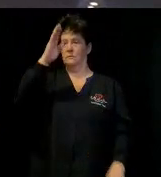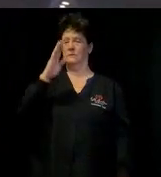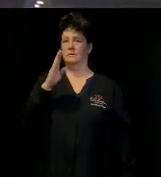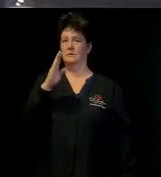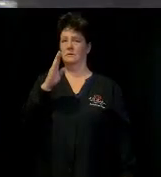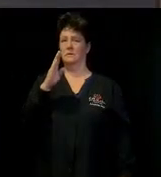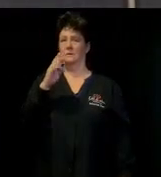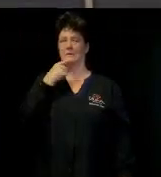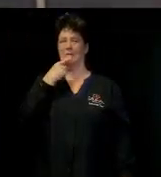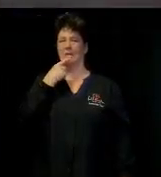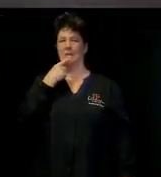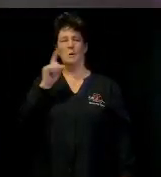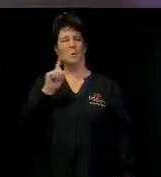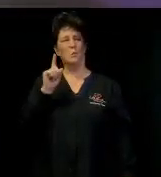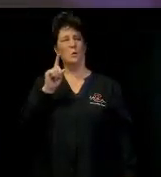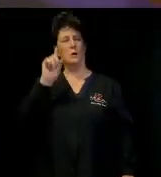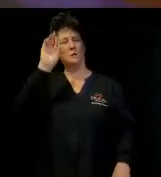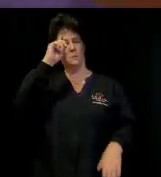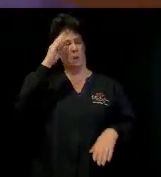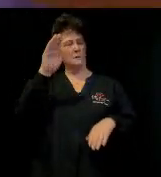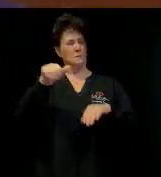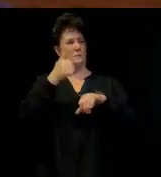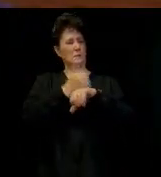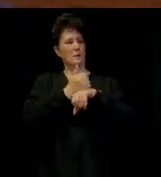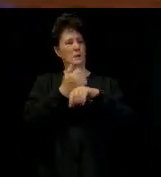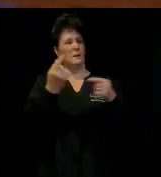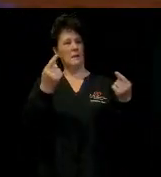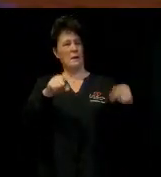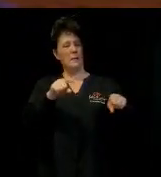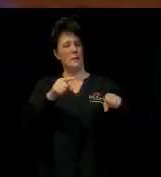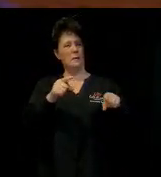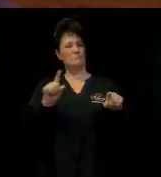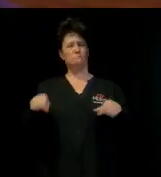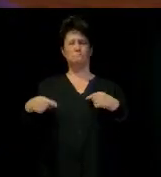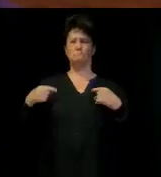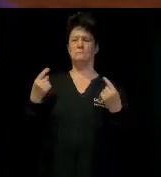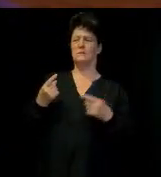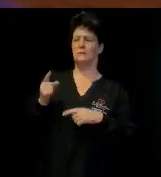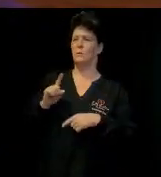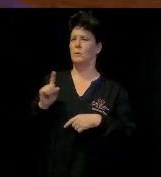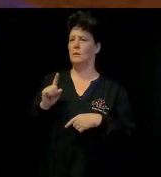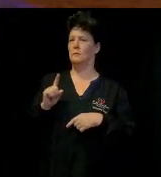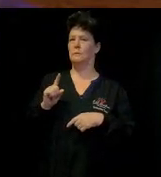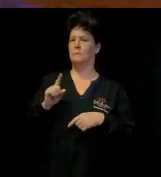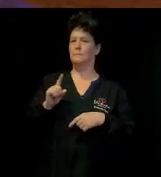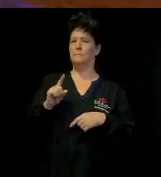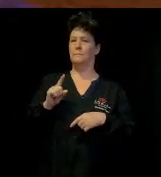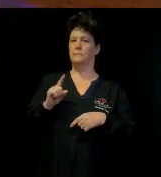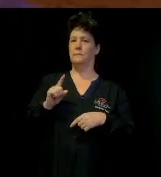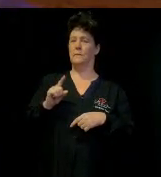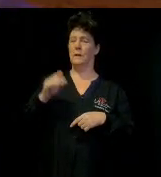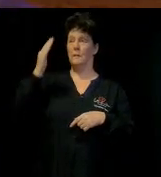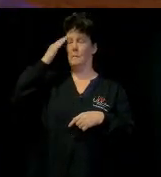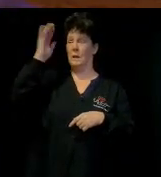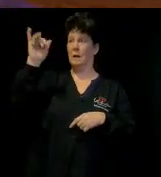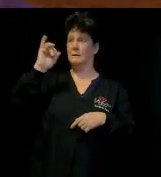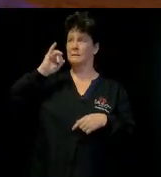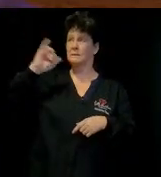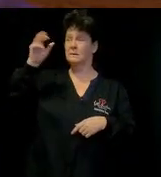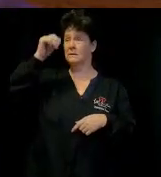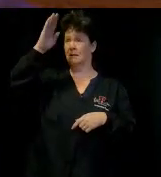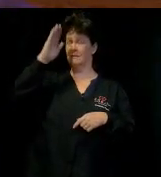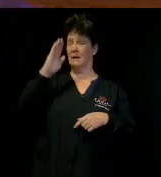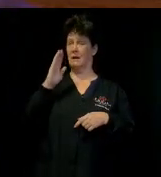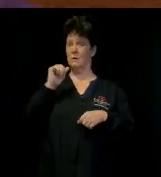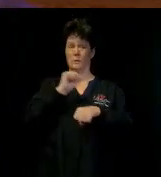So you say, where does this mindset come from? In order for you and I to have the mind and reality of God operational in our